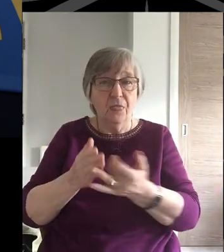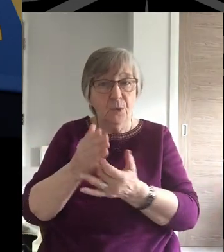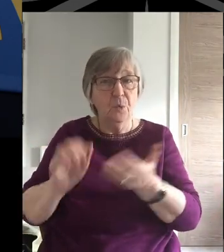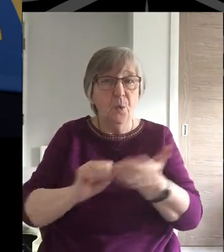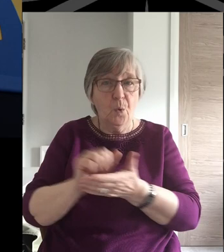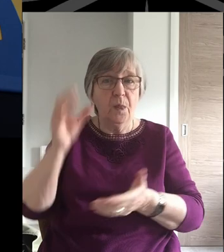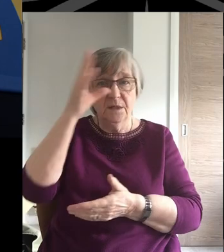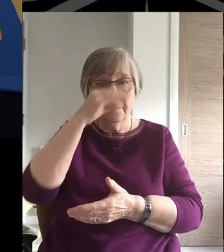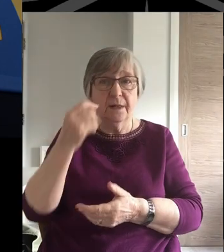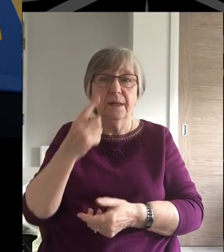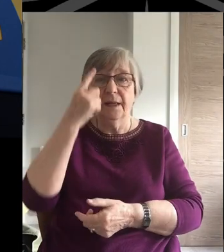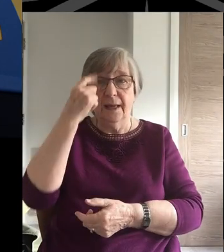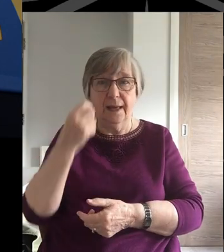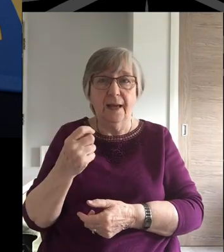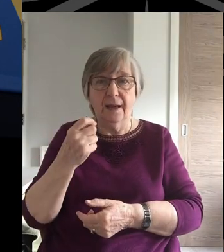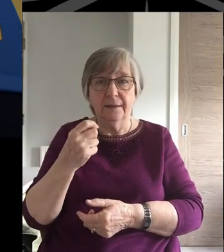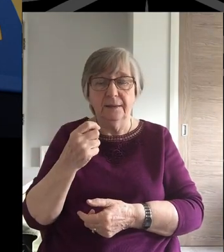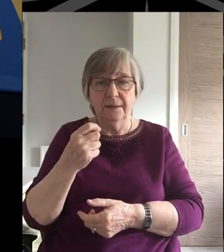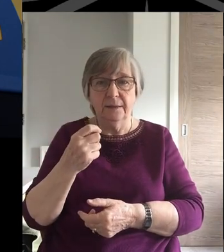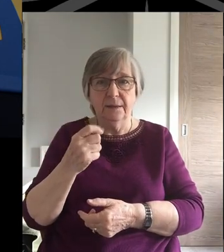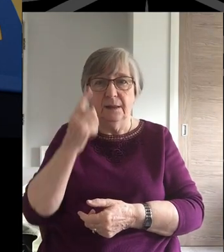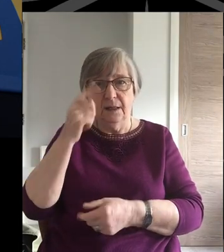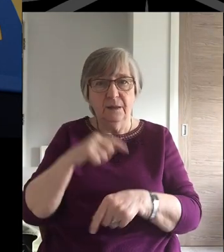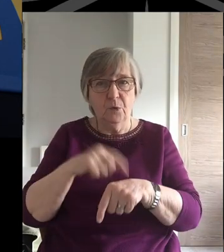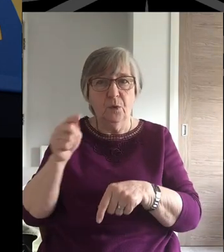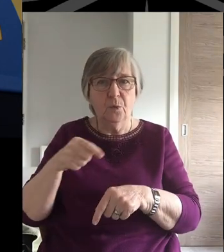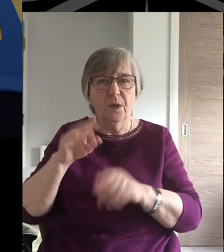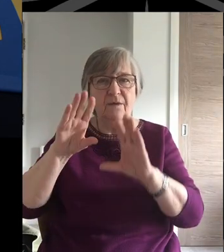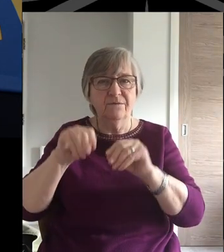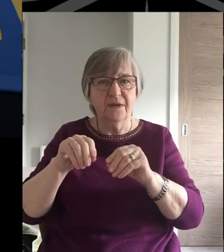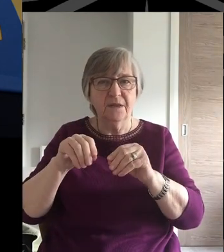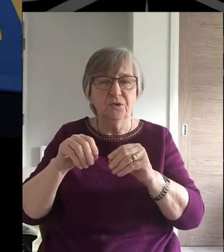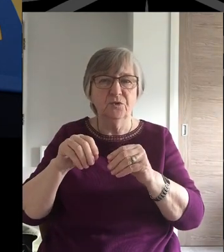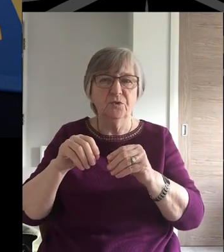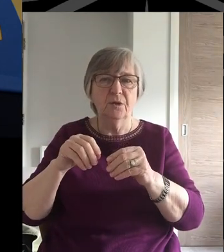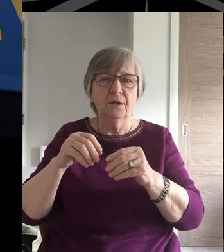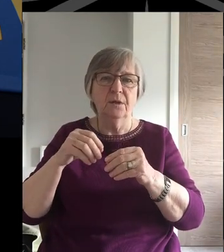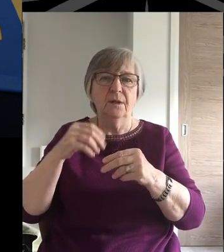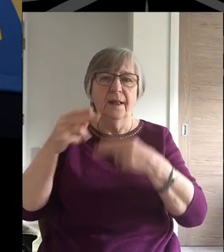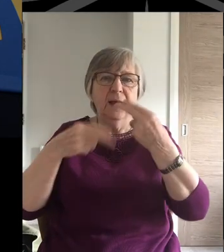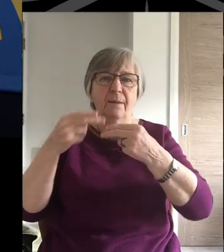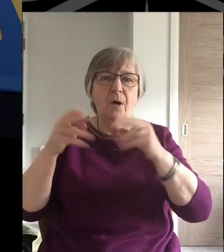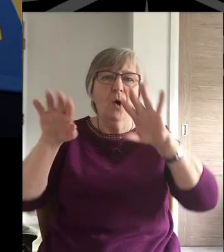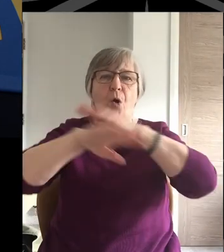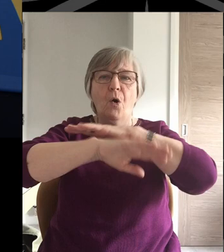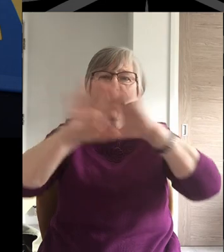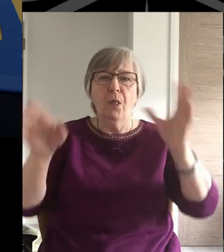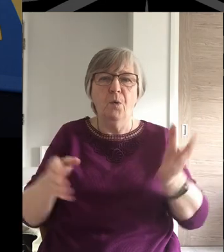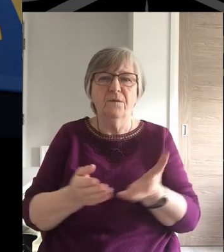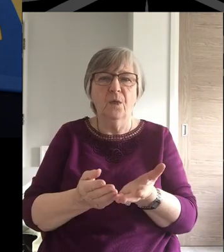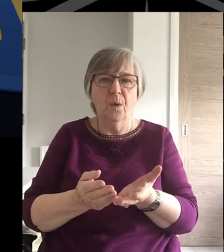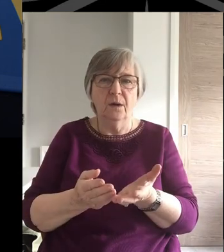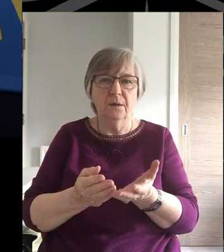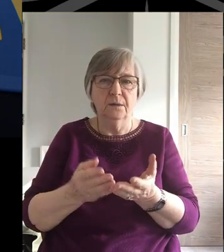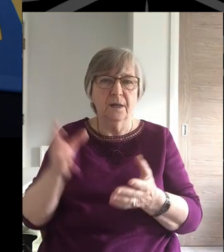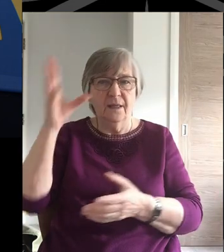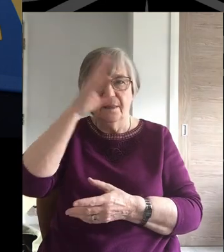Spirit he can, and in a moment we'll conclude our service with a hymn, "All Over the World, the Spirit is Moving." Just before I do,